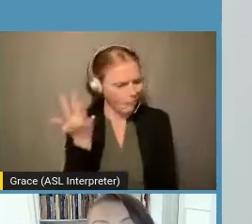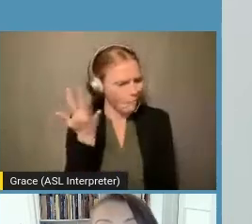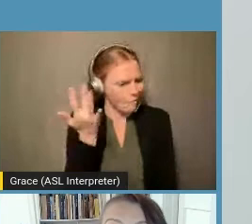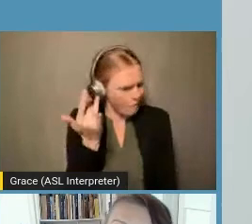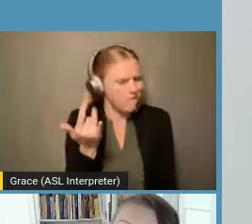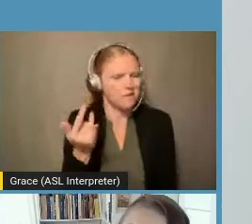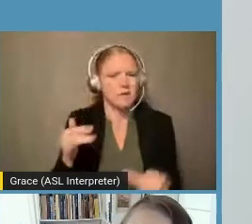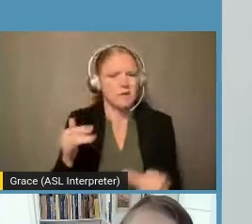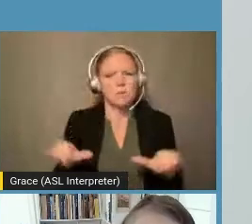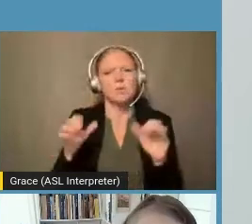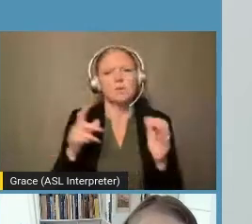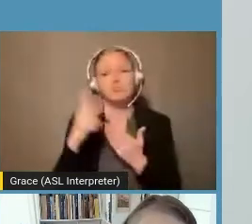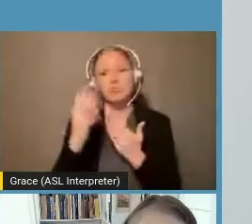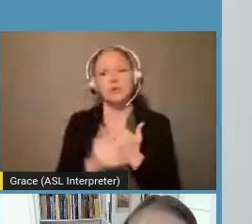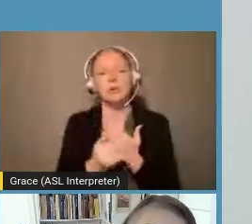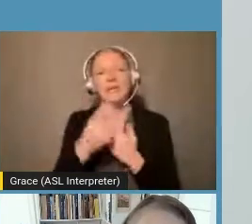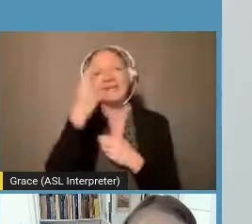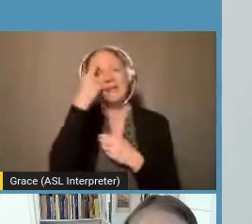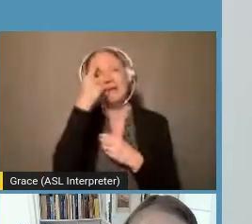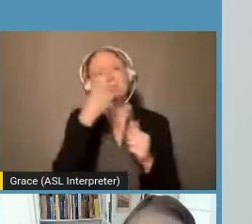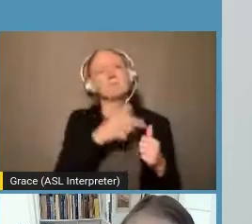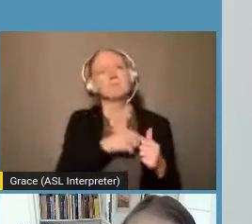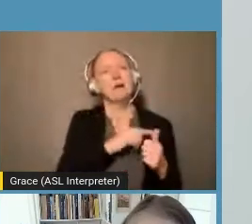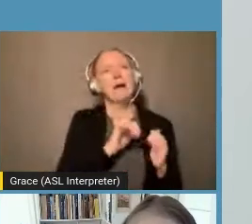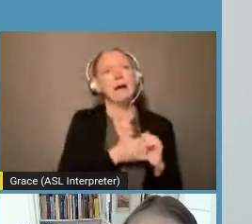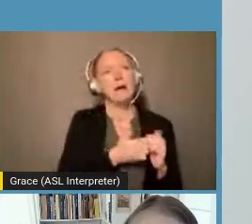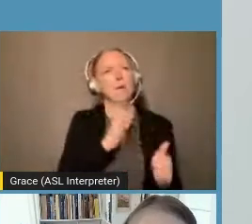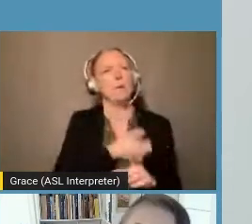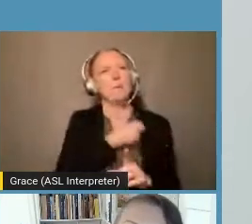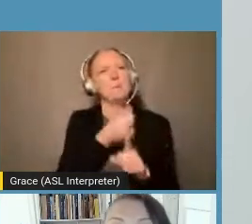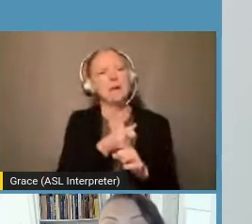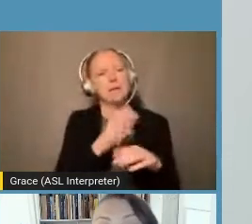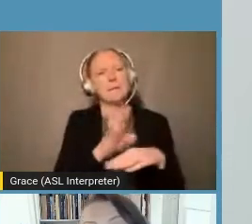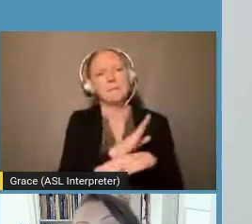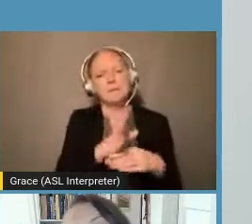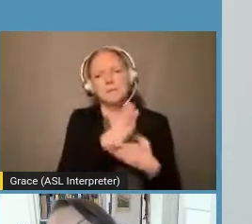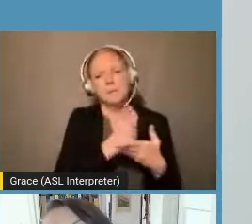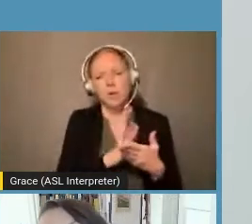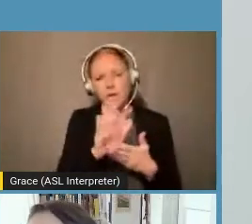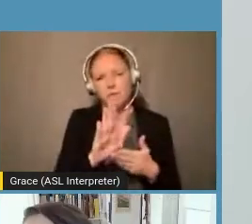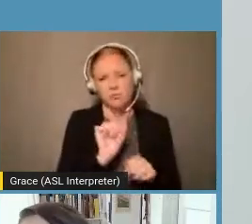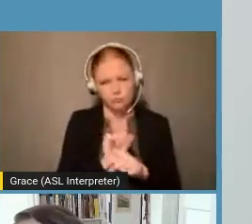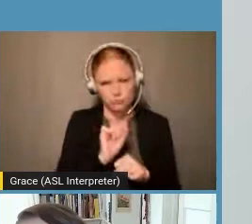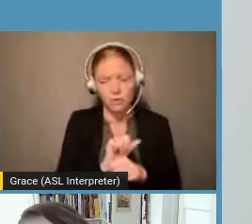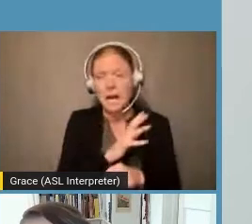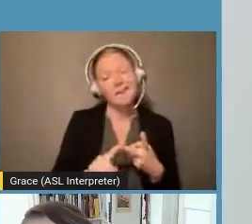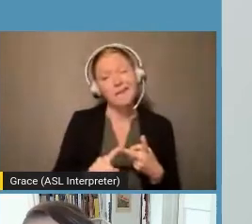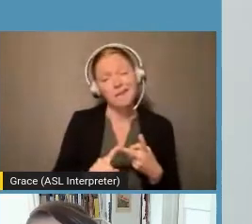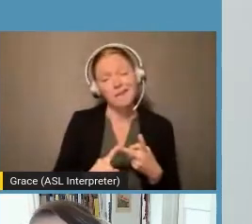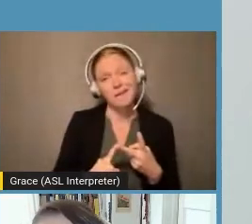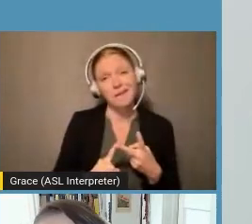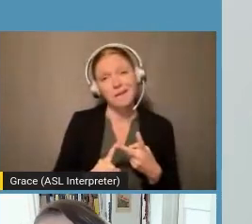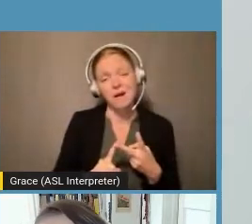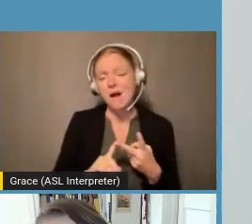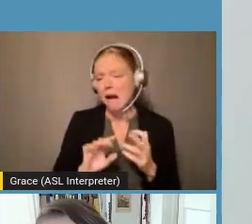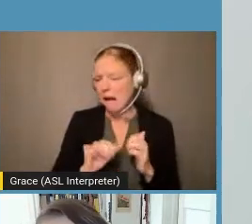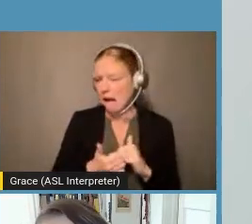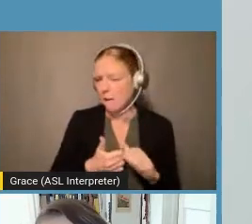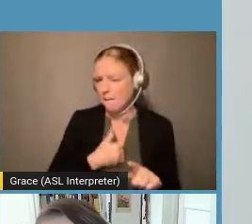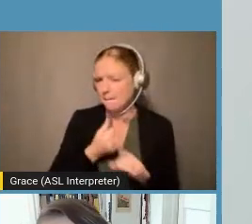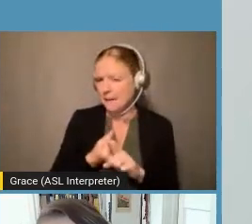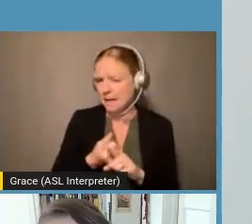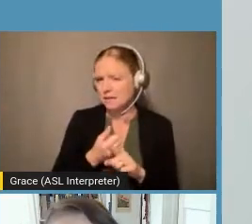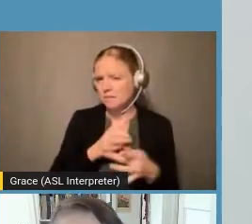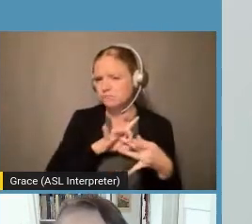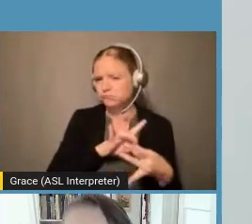thinking through how it's going to have an impact on the business aspect of what you do, and also how is it going to have an impact on how you're engaging